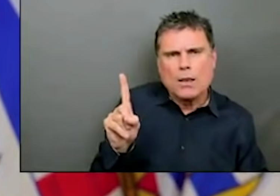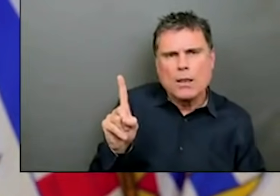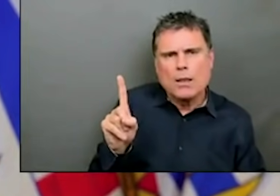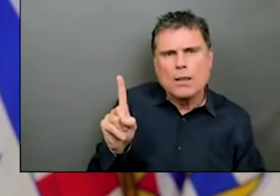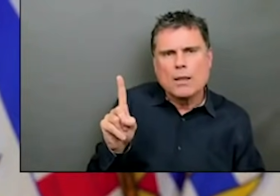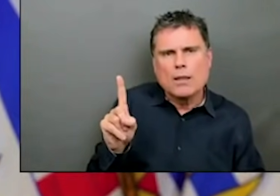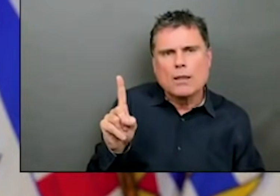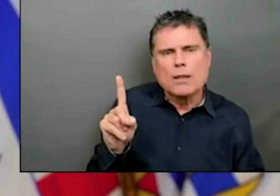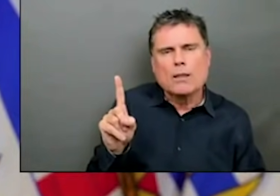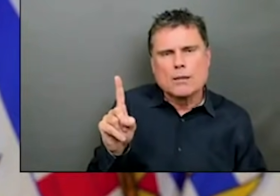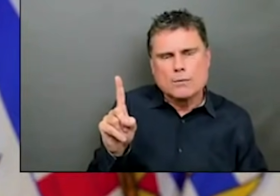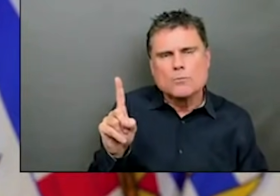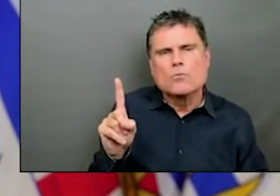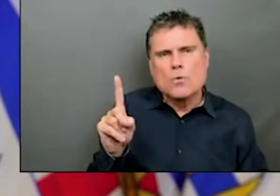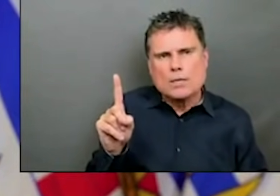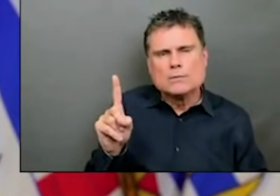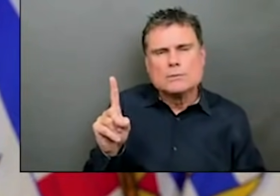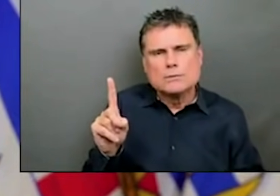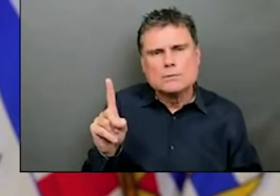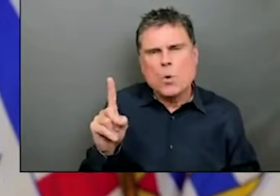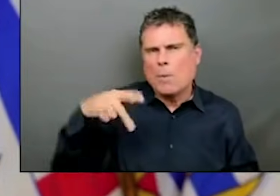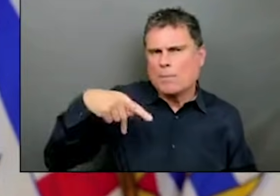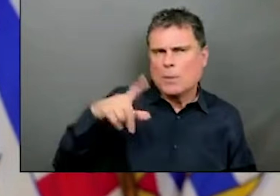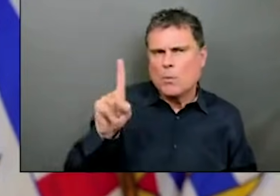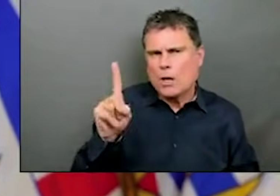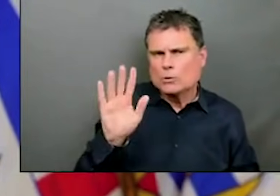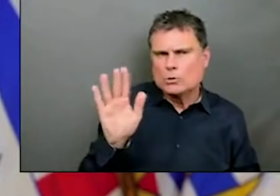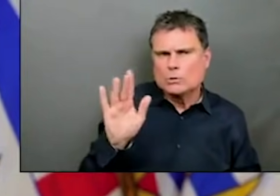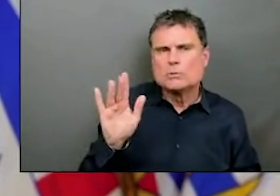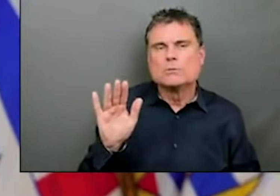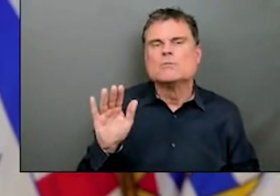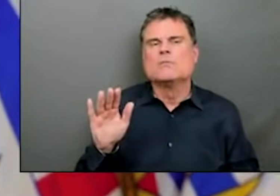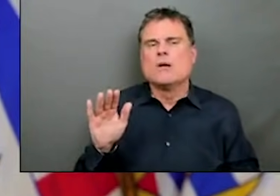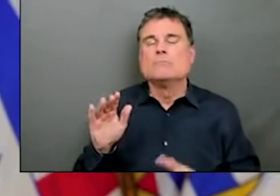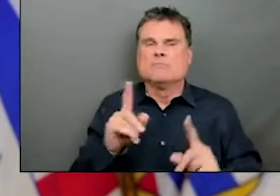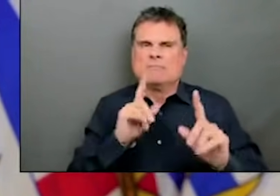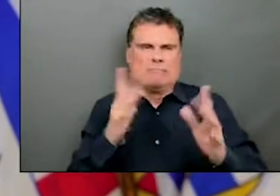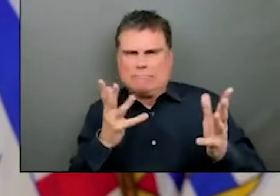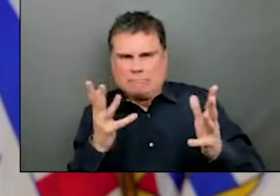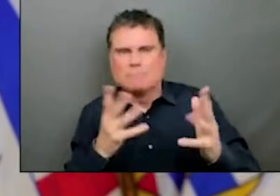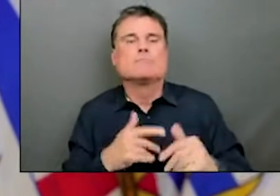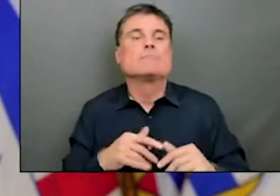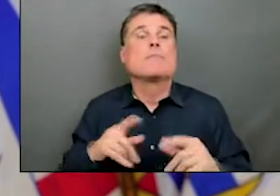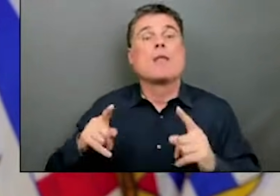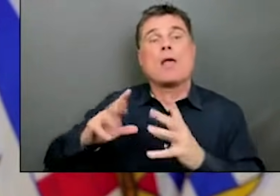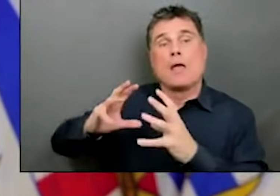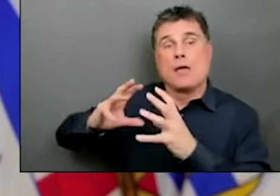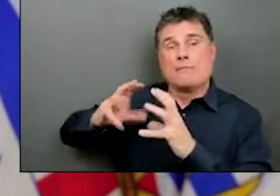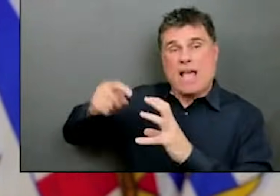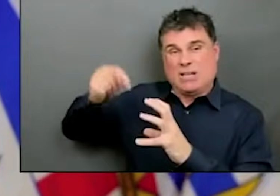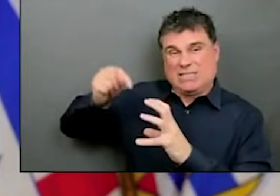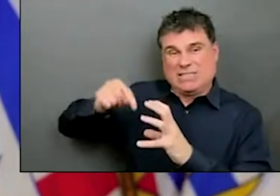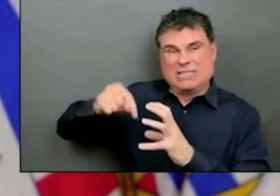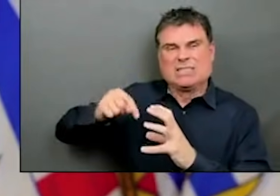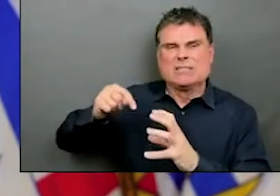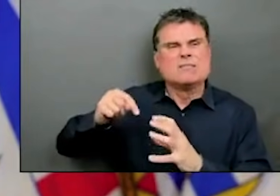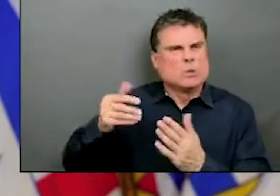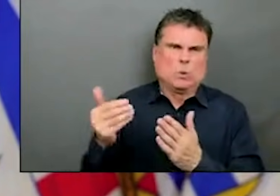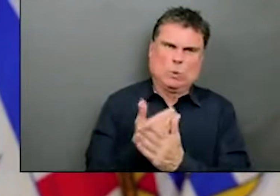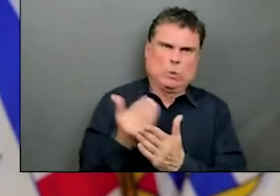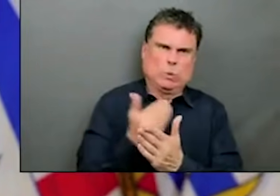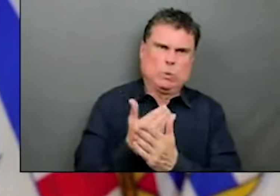Yeah, I can answer the last one. The variants are just a new strain of the virus that have slightly